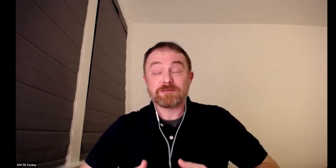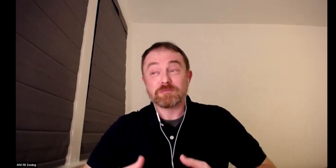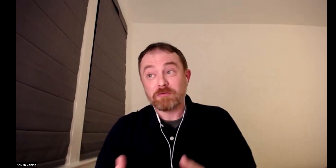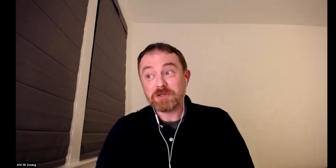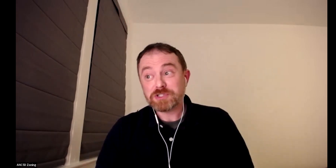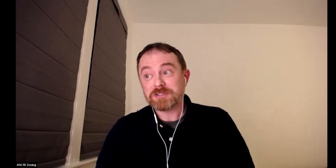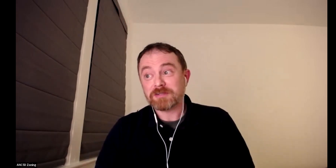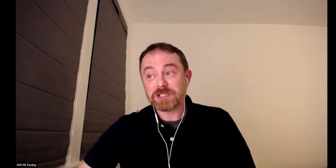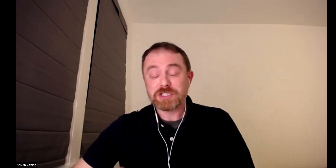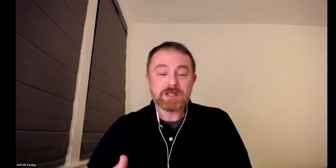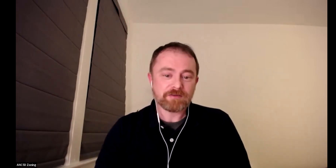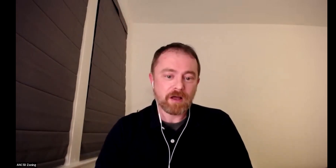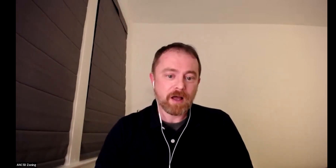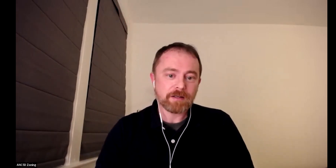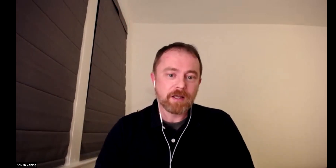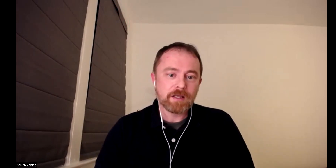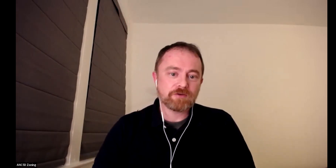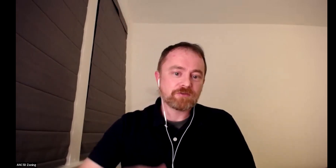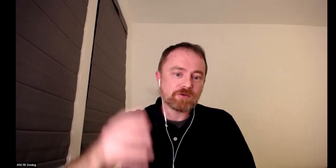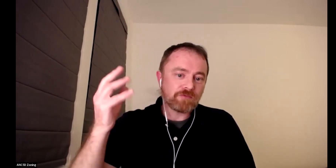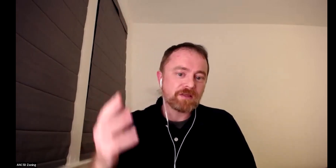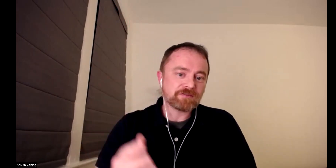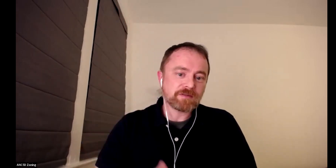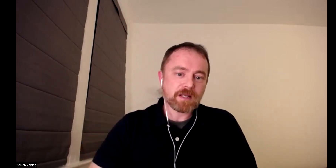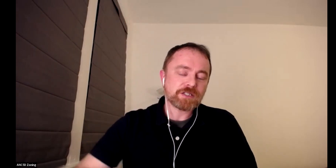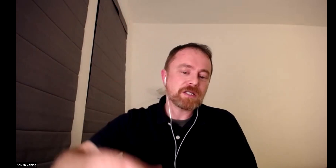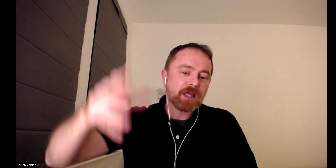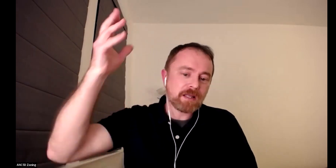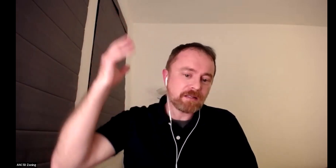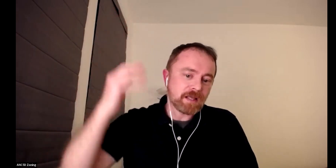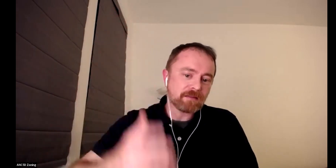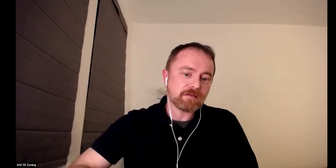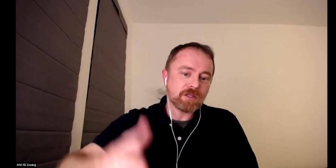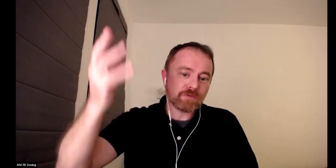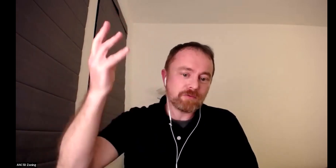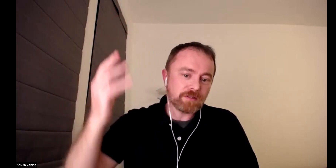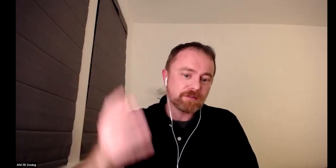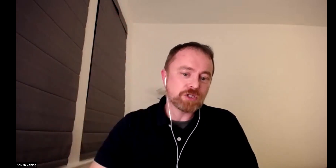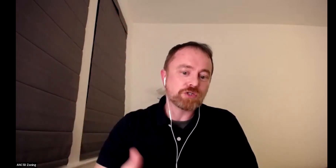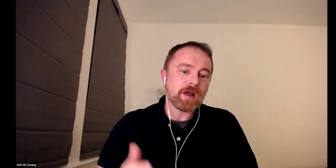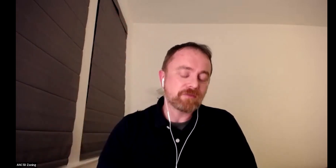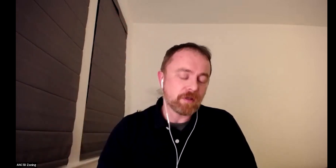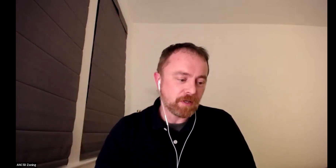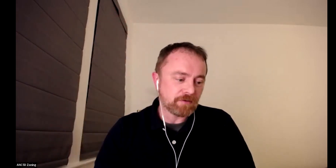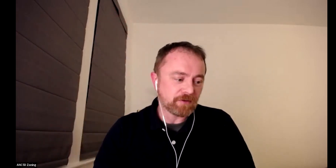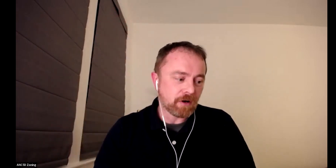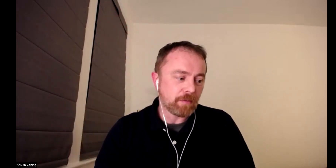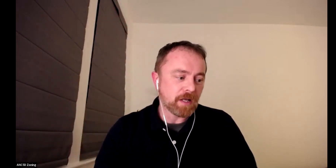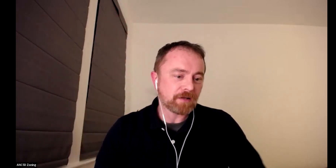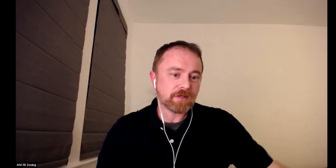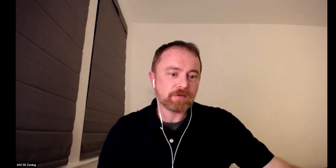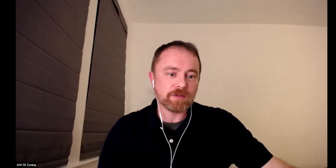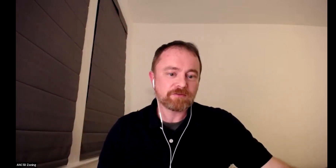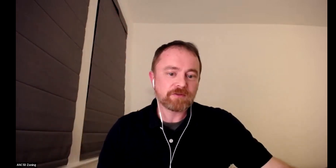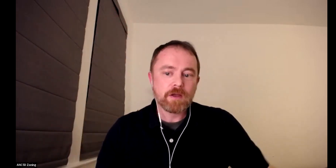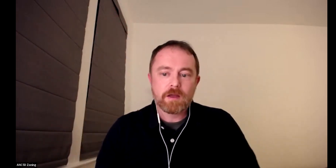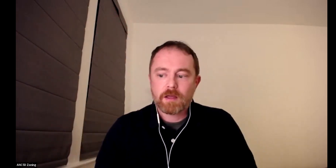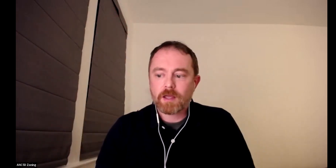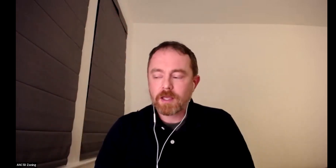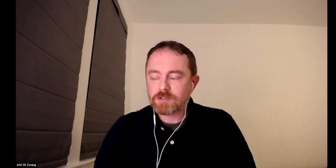it means it's more efficient, it's actually not as hot. There's just a risk that actually can't get, the draft up there, and there's a carbon monoxide